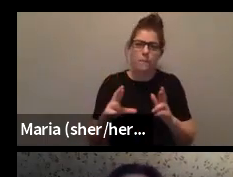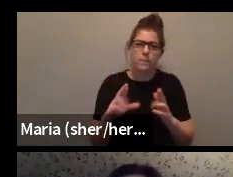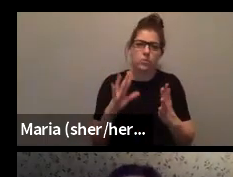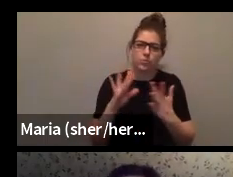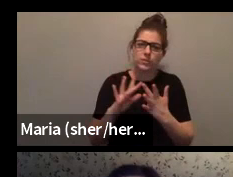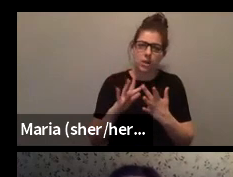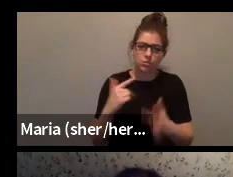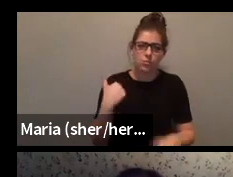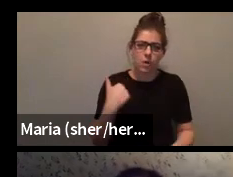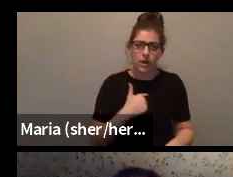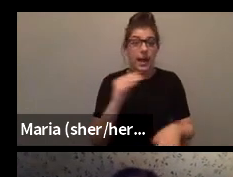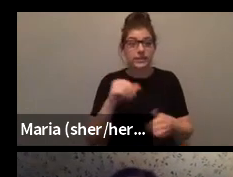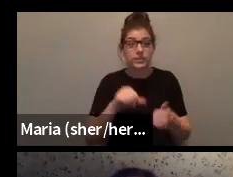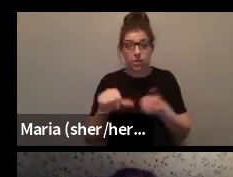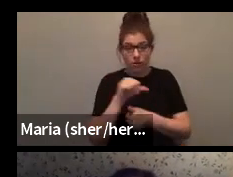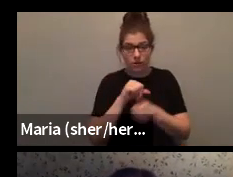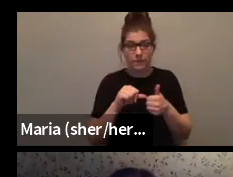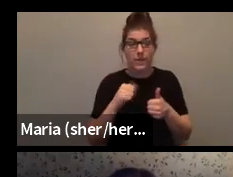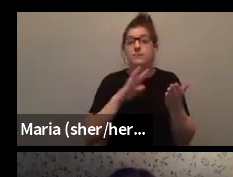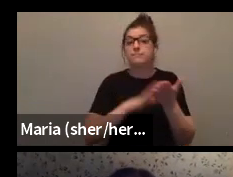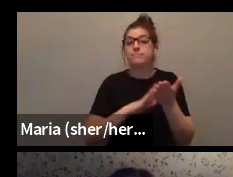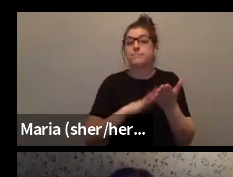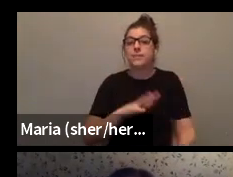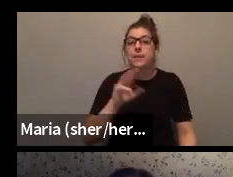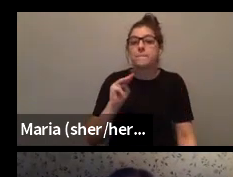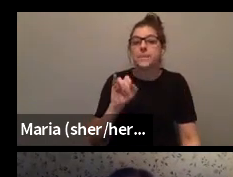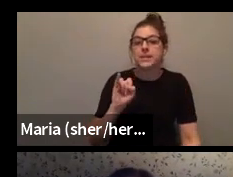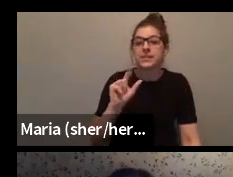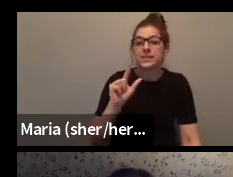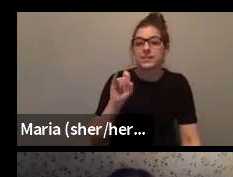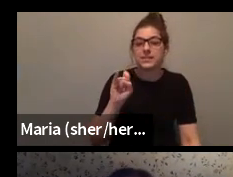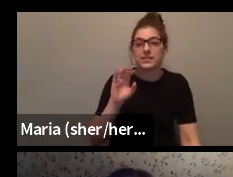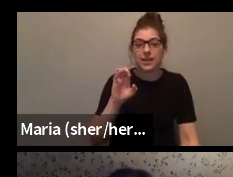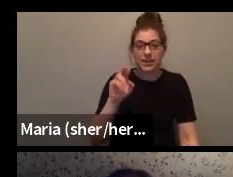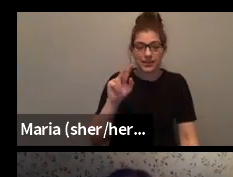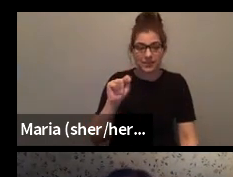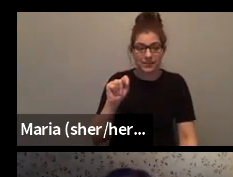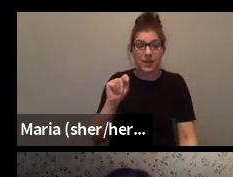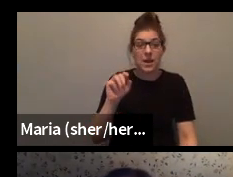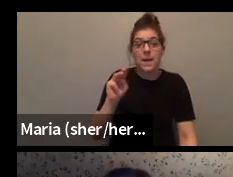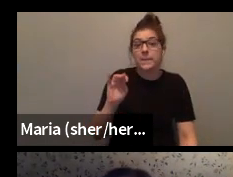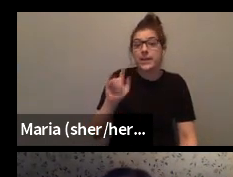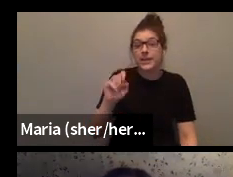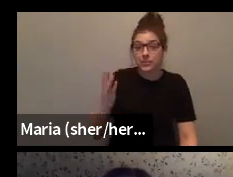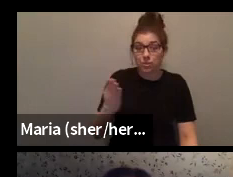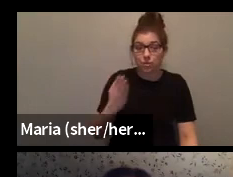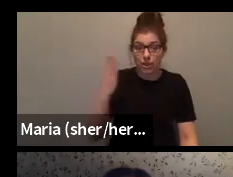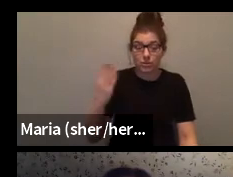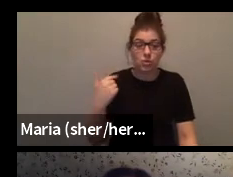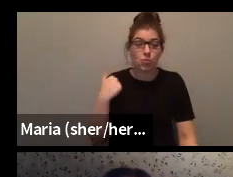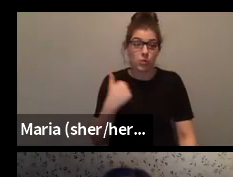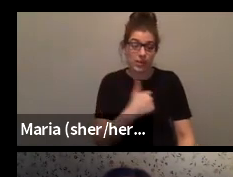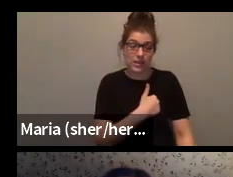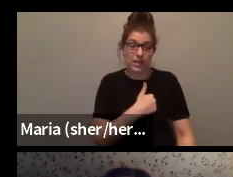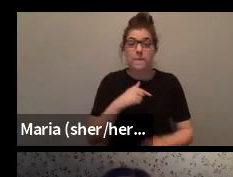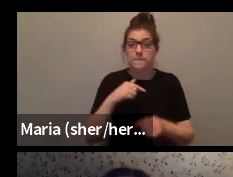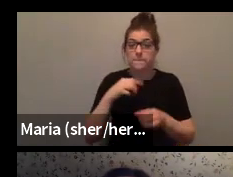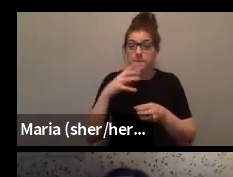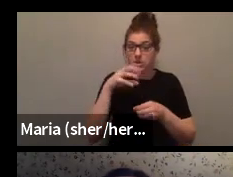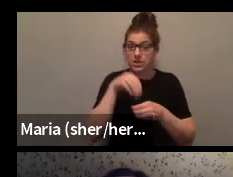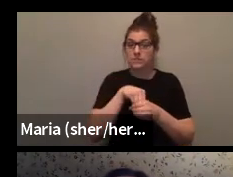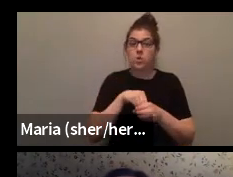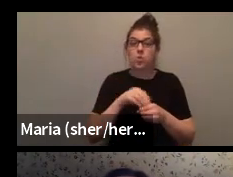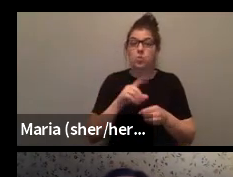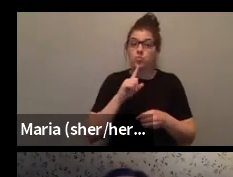Millicent Johnny, because Millie suggested that we, the participants of Real Talk tonight, host